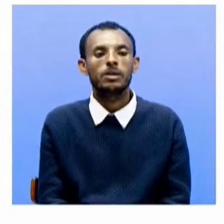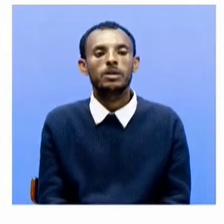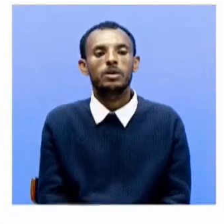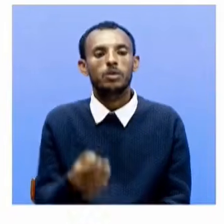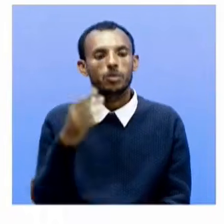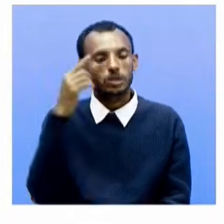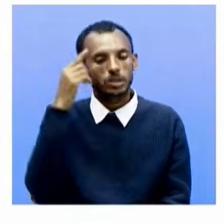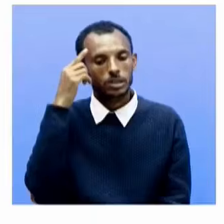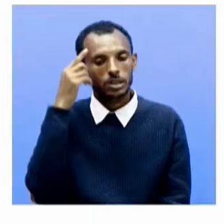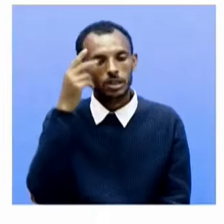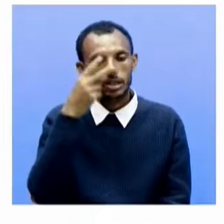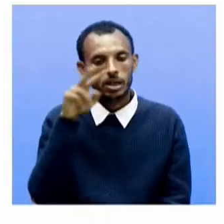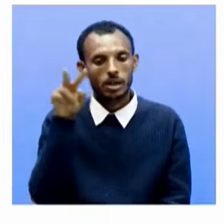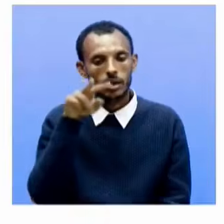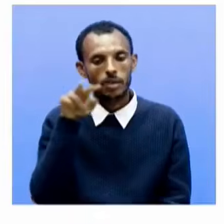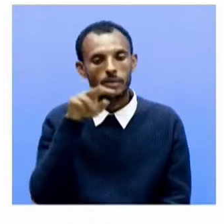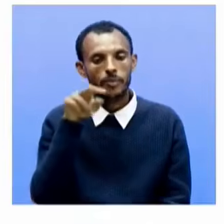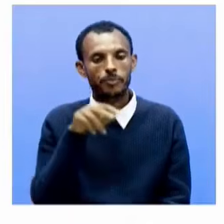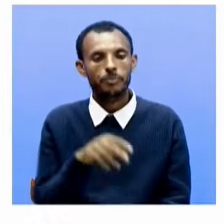consider